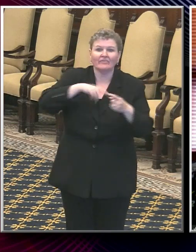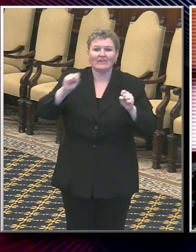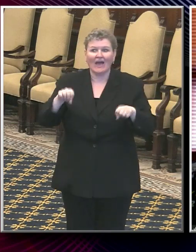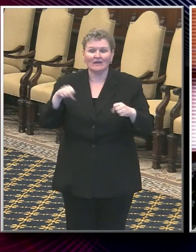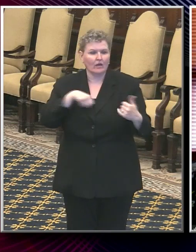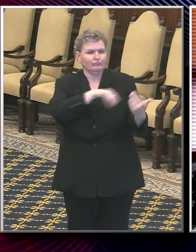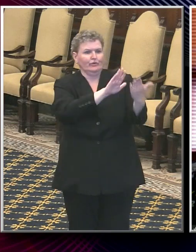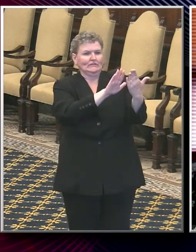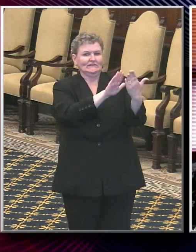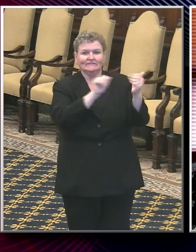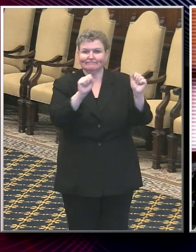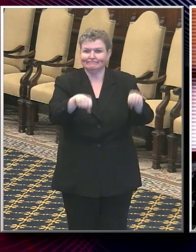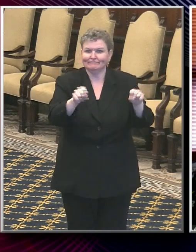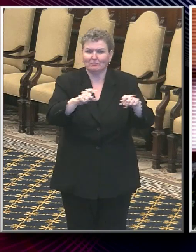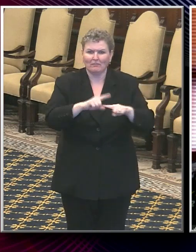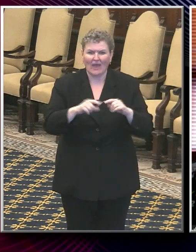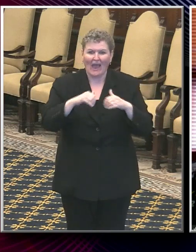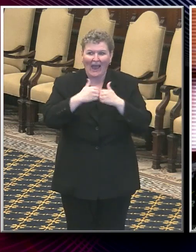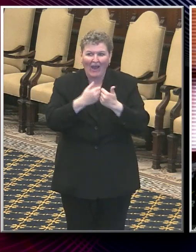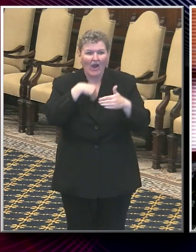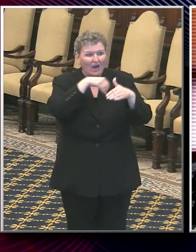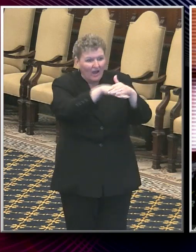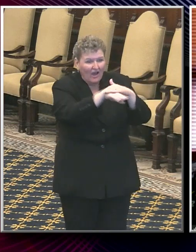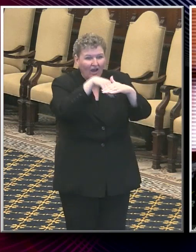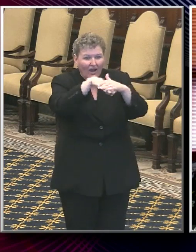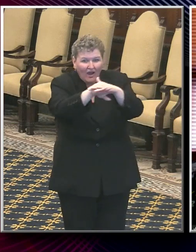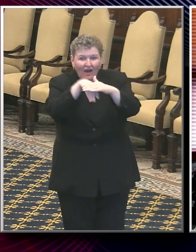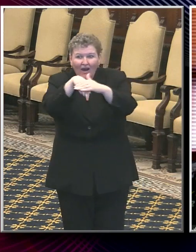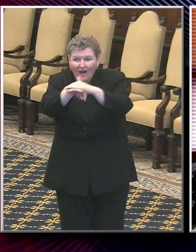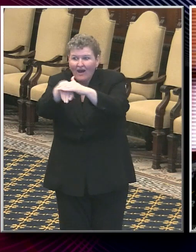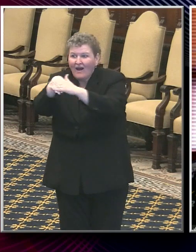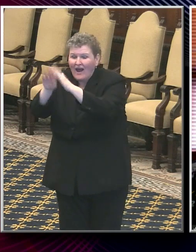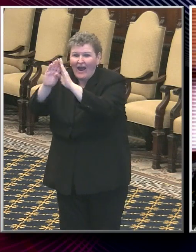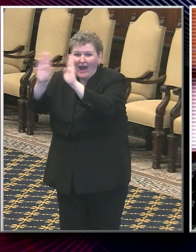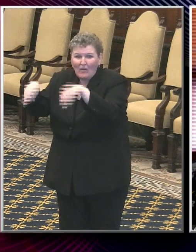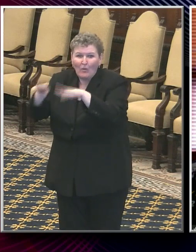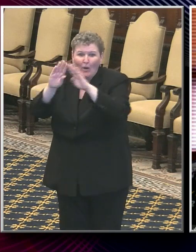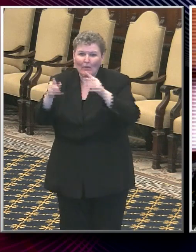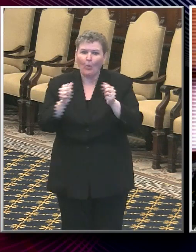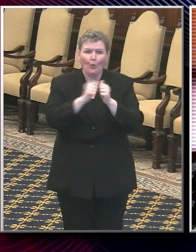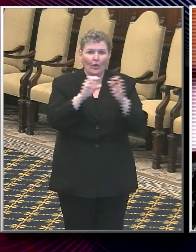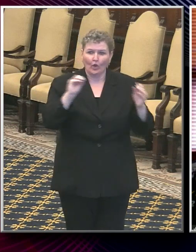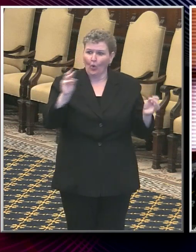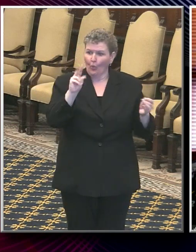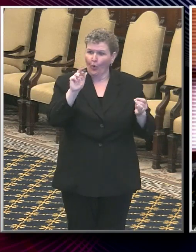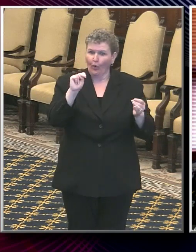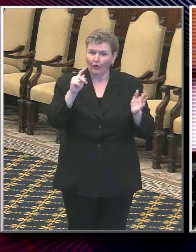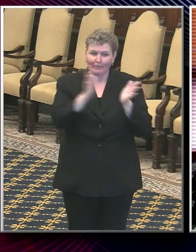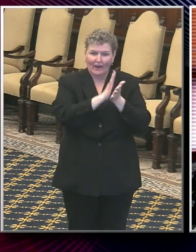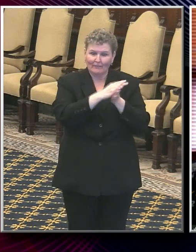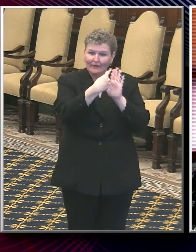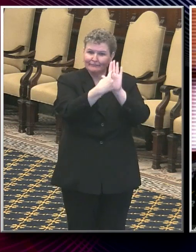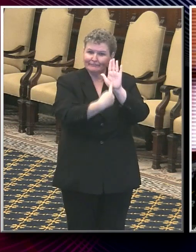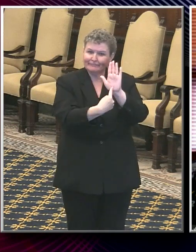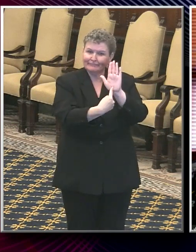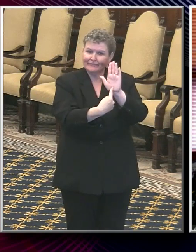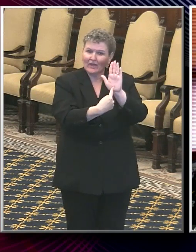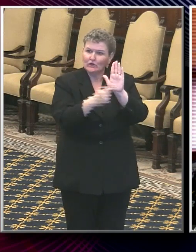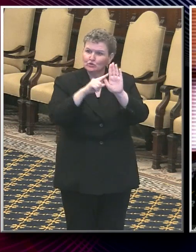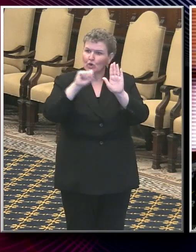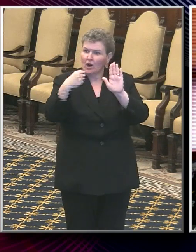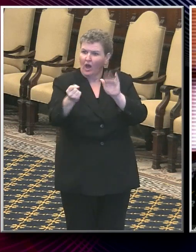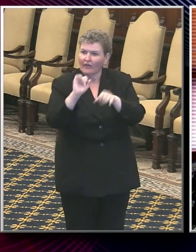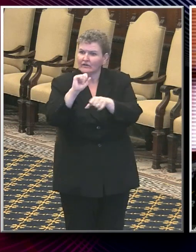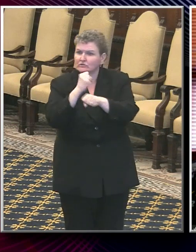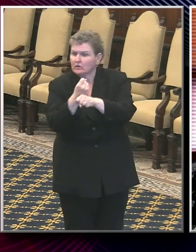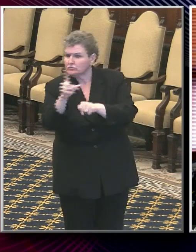were starting to enter people's homes without warrant and with the attempt of securing guns and making sure they were secured, I'm sure we'd be in